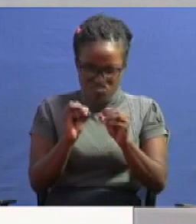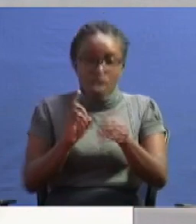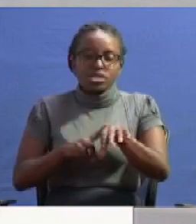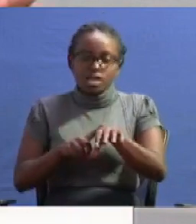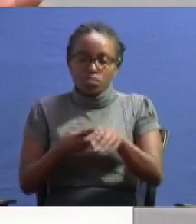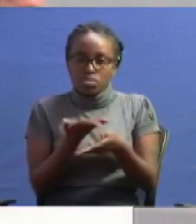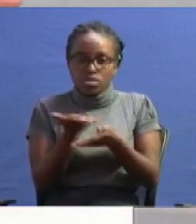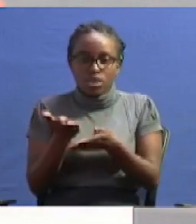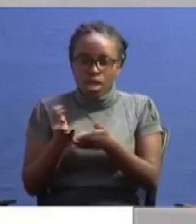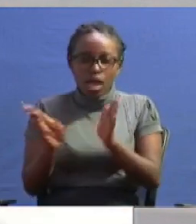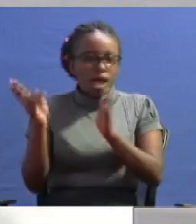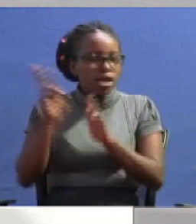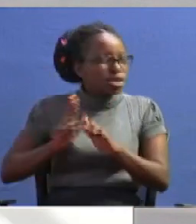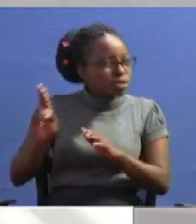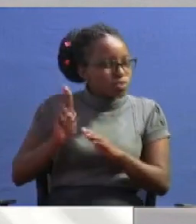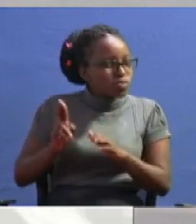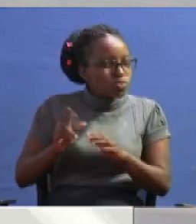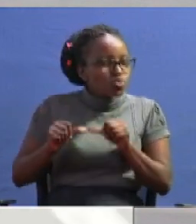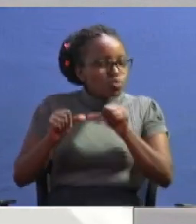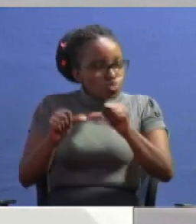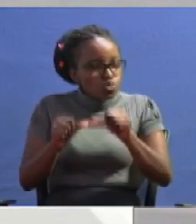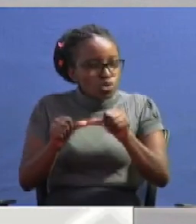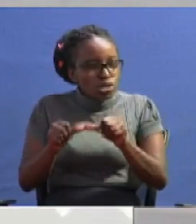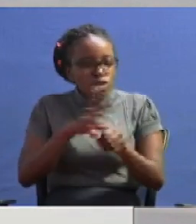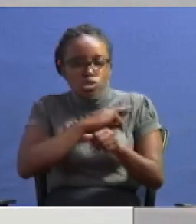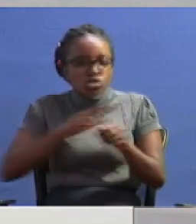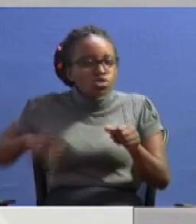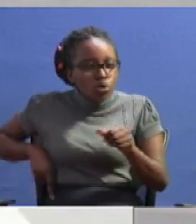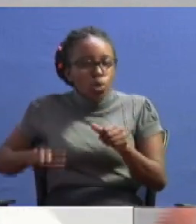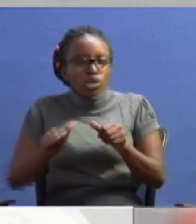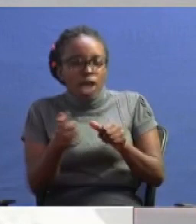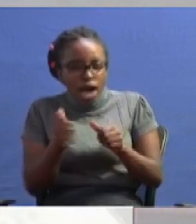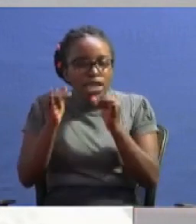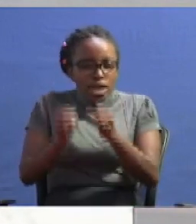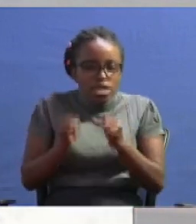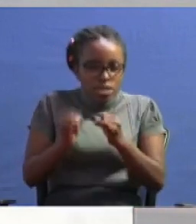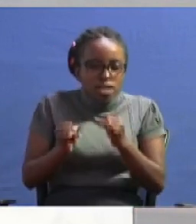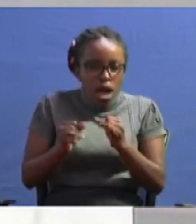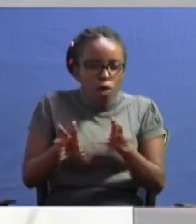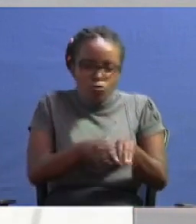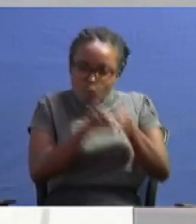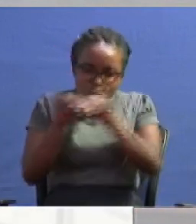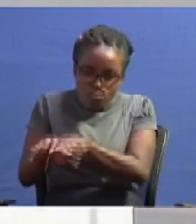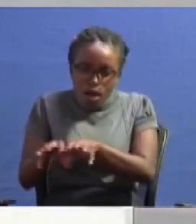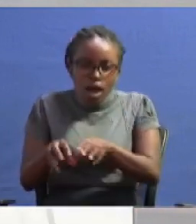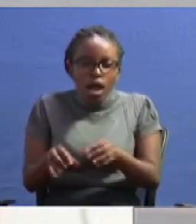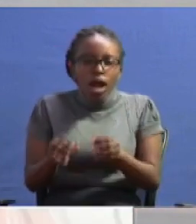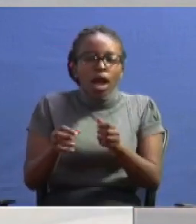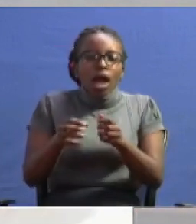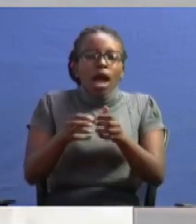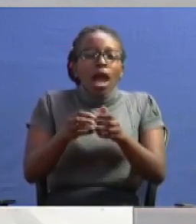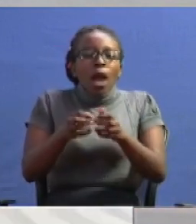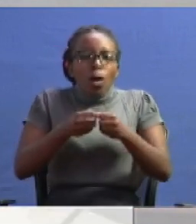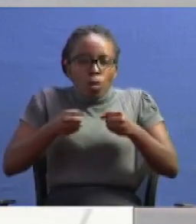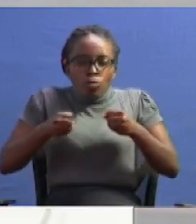be distributed to other regions to actually try and boost this and some sort of try to bridge the gap. So don't